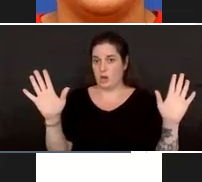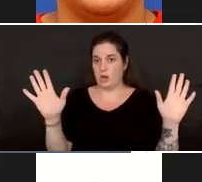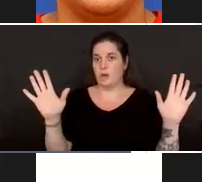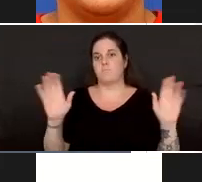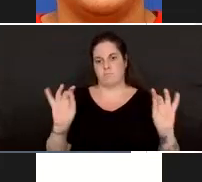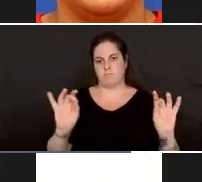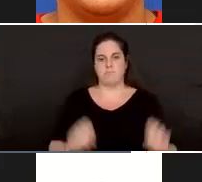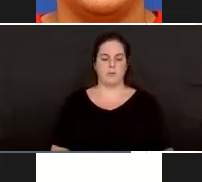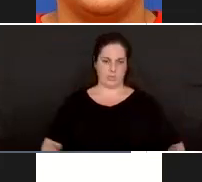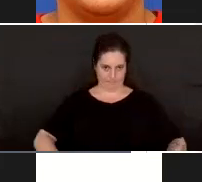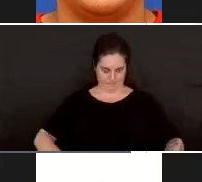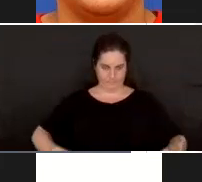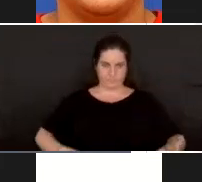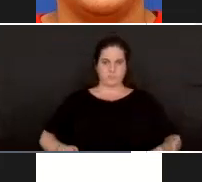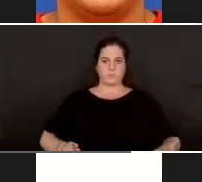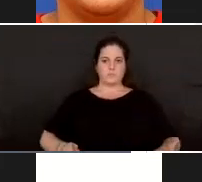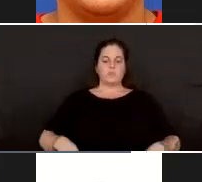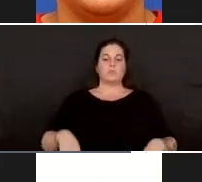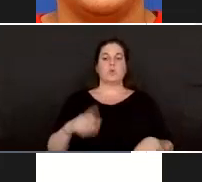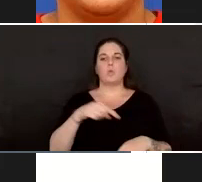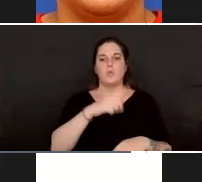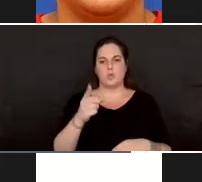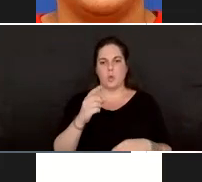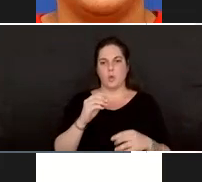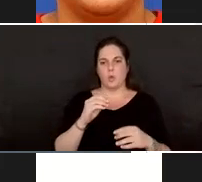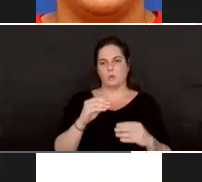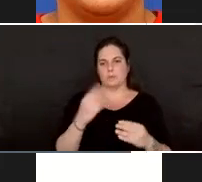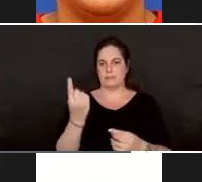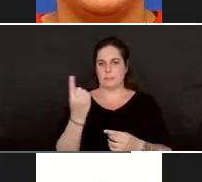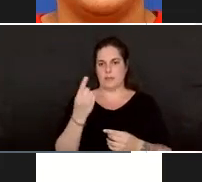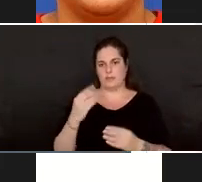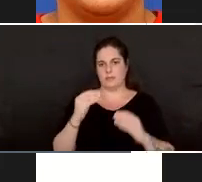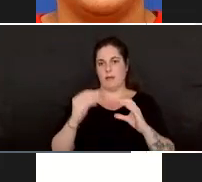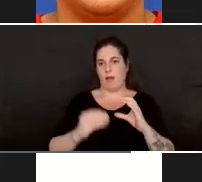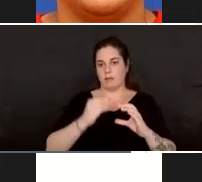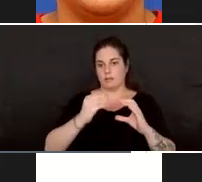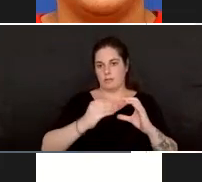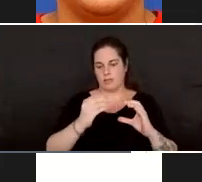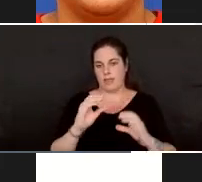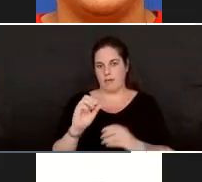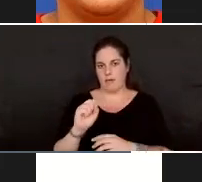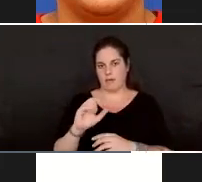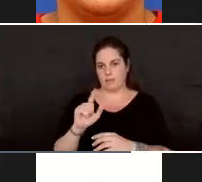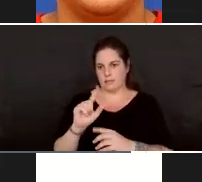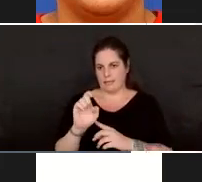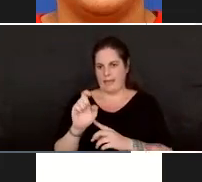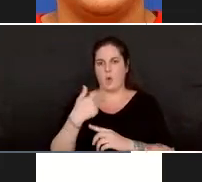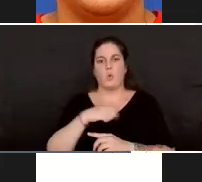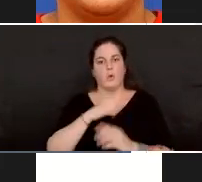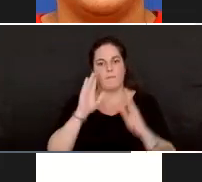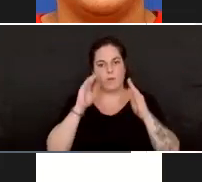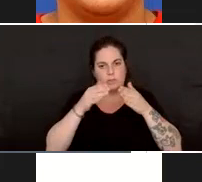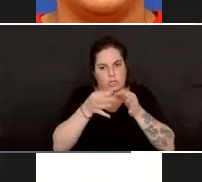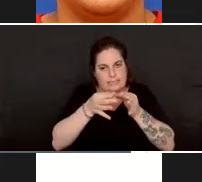here. So those objects that oscillate, we want to focus on the simplest type. We're